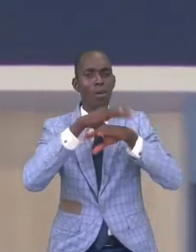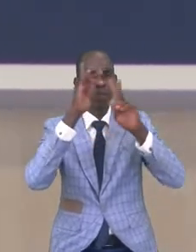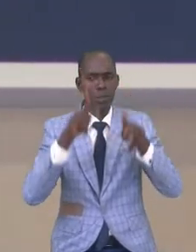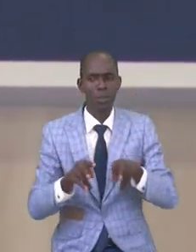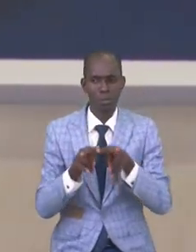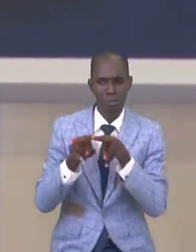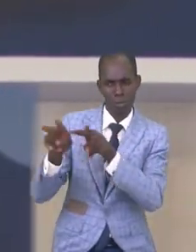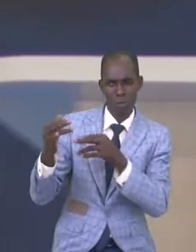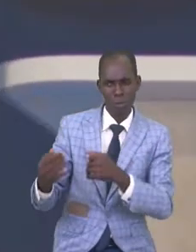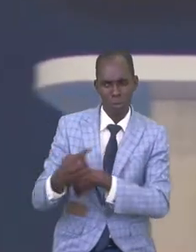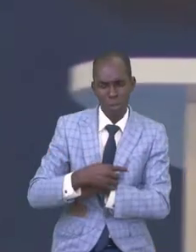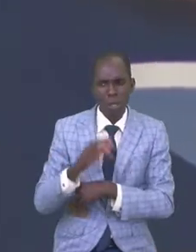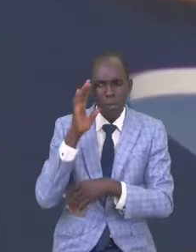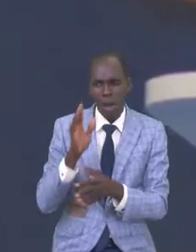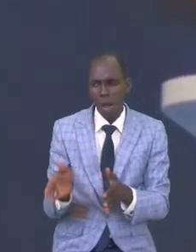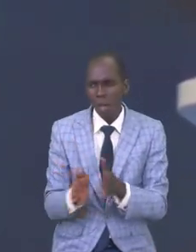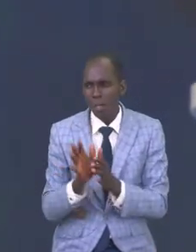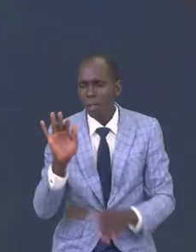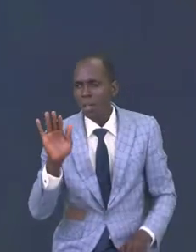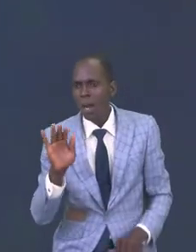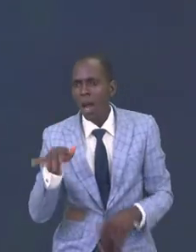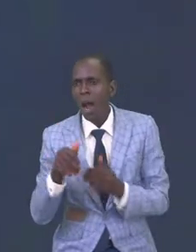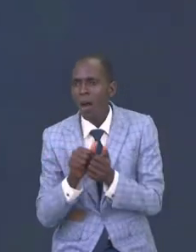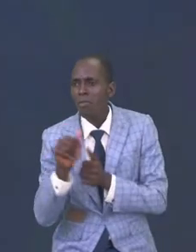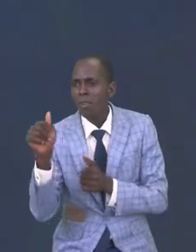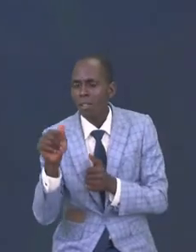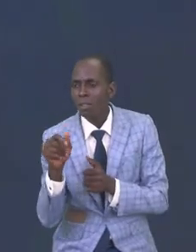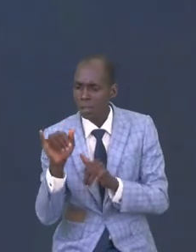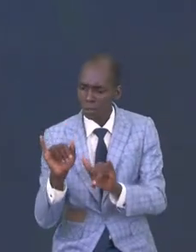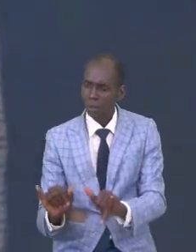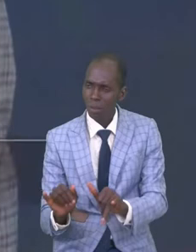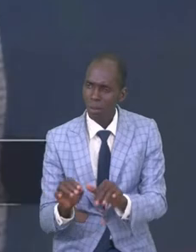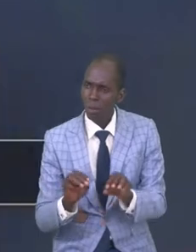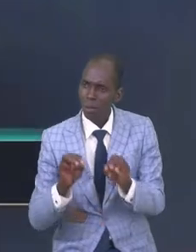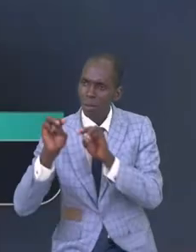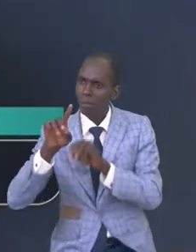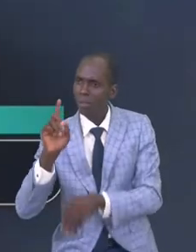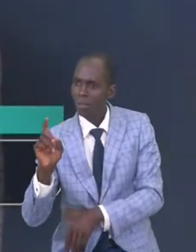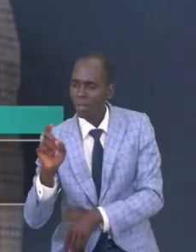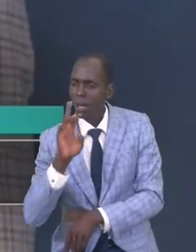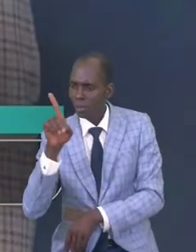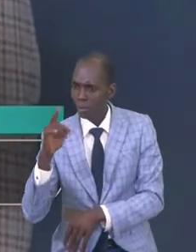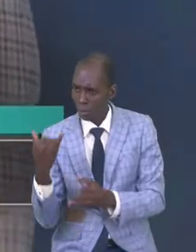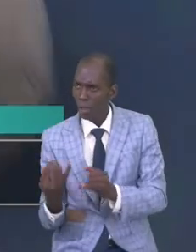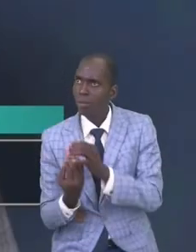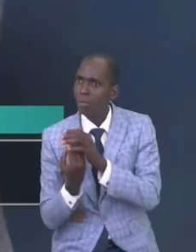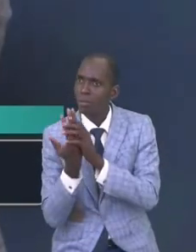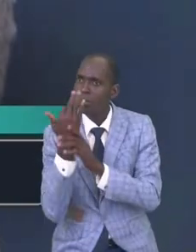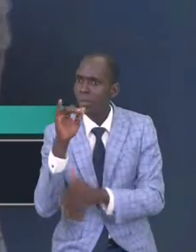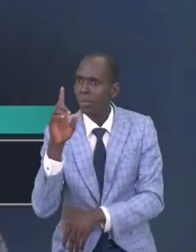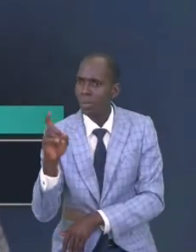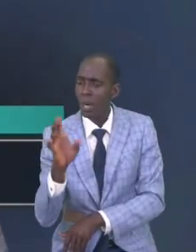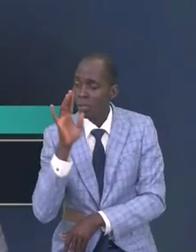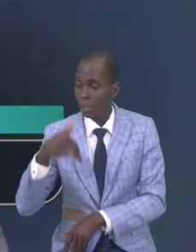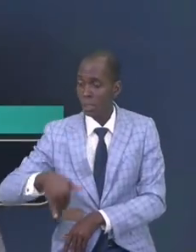he's likely to ask you, have you taken any step? Are you going over? Are you